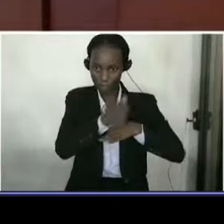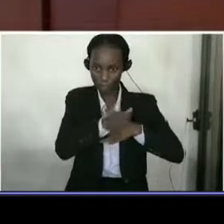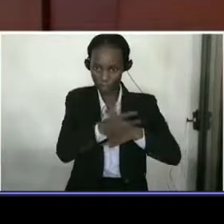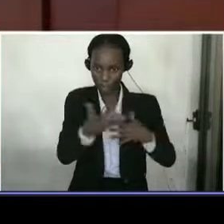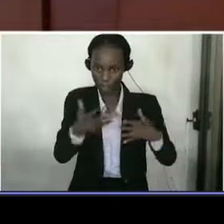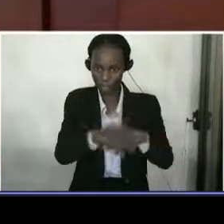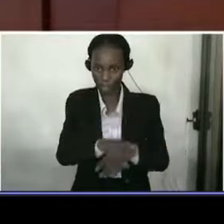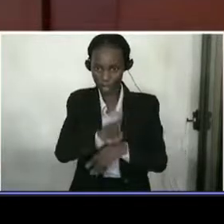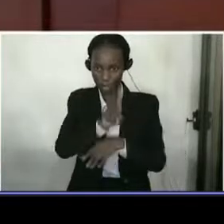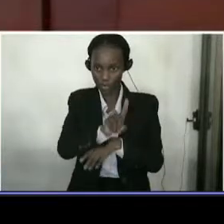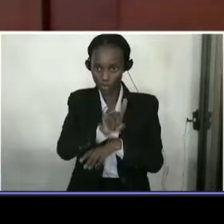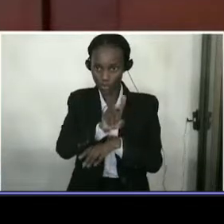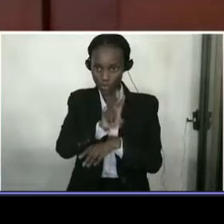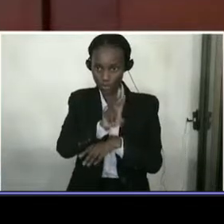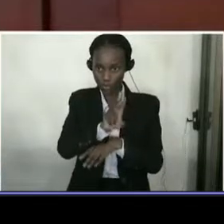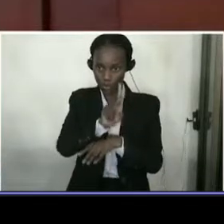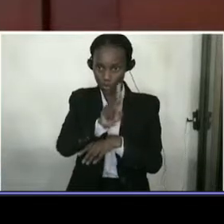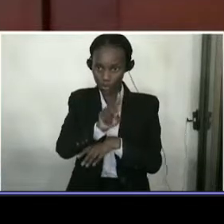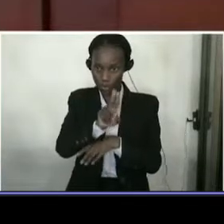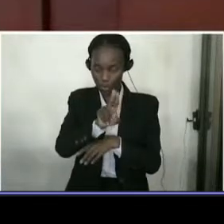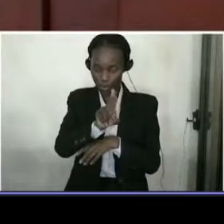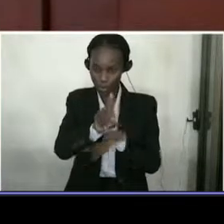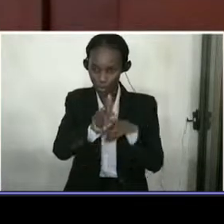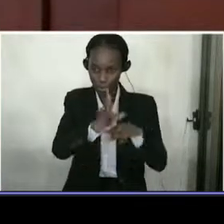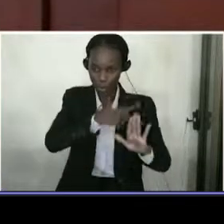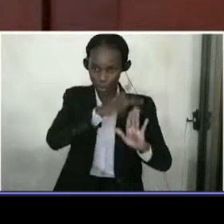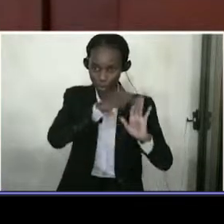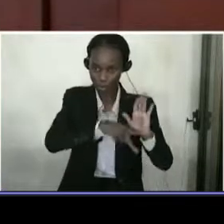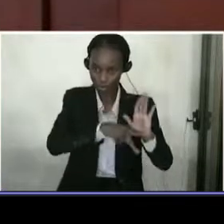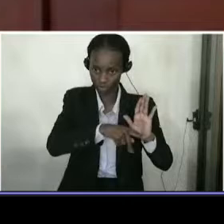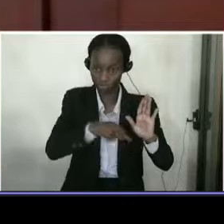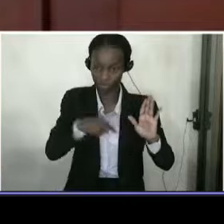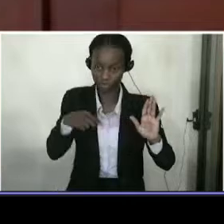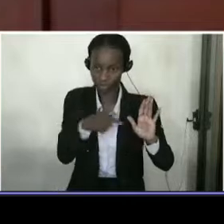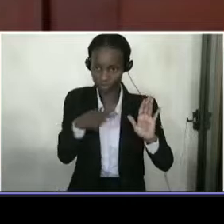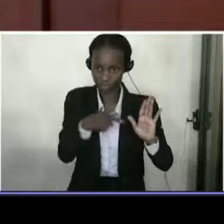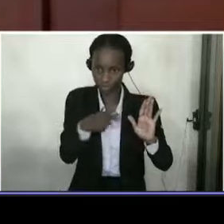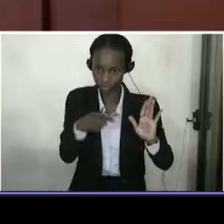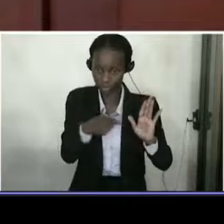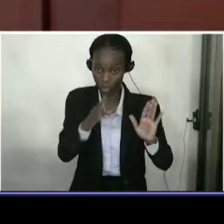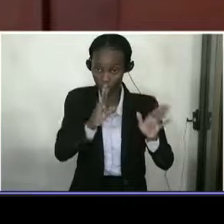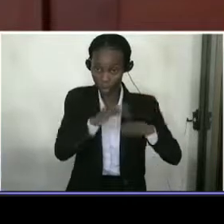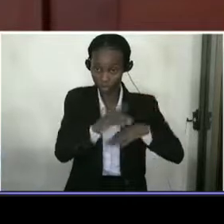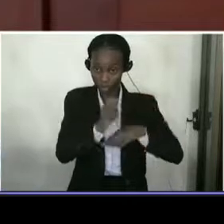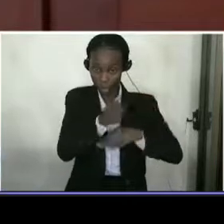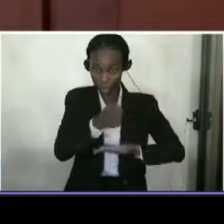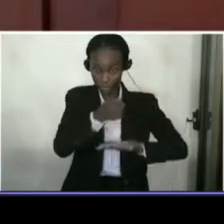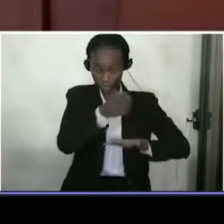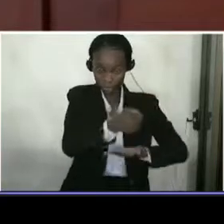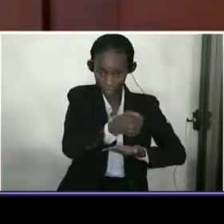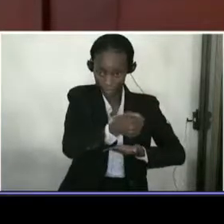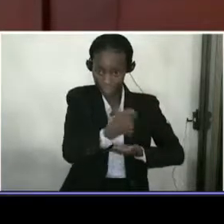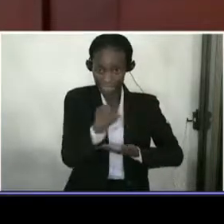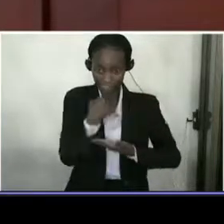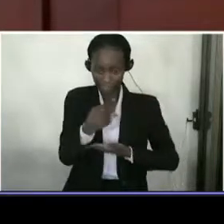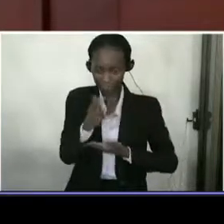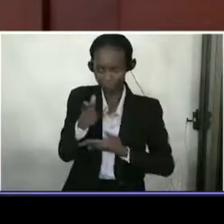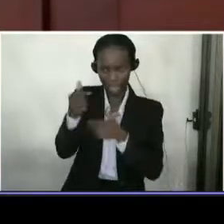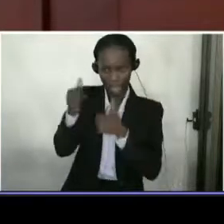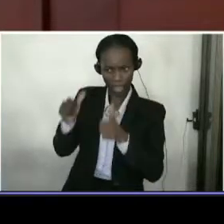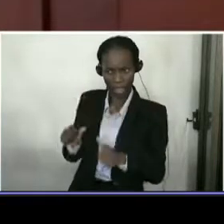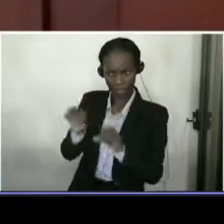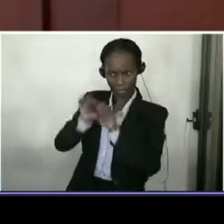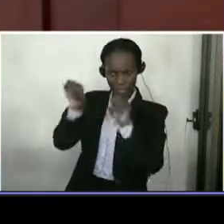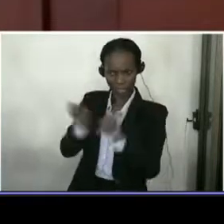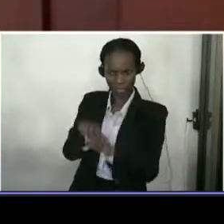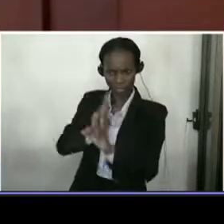project and others in an obvious thorn in a flesh. This speaks loudly to the accounting reporting